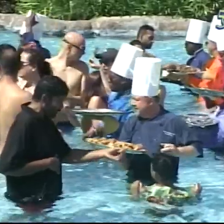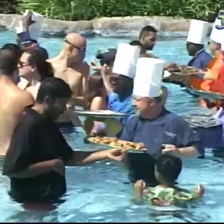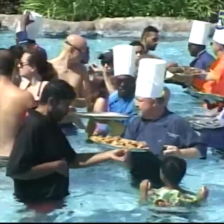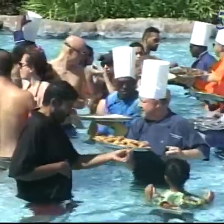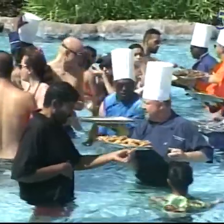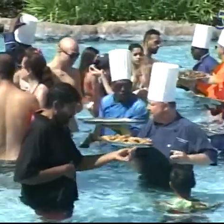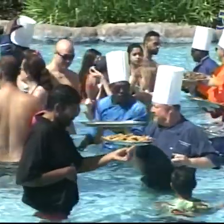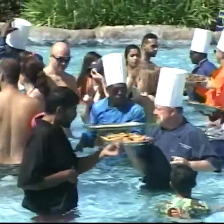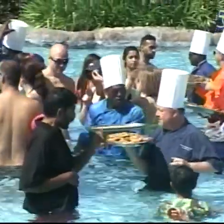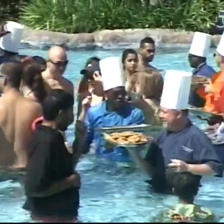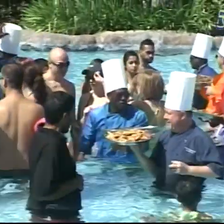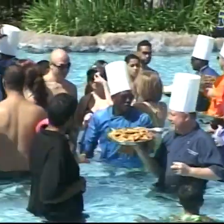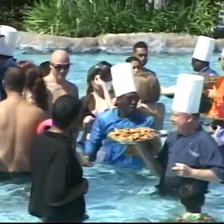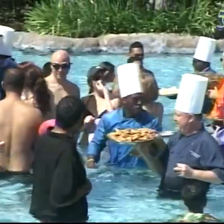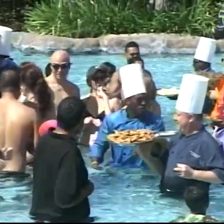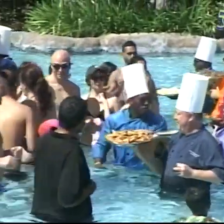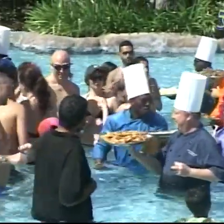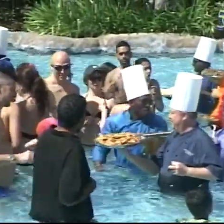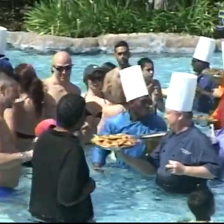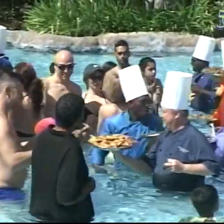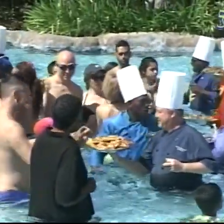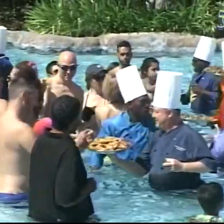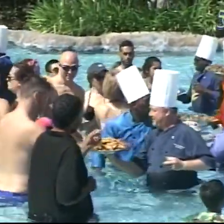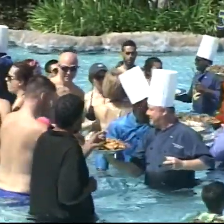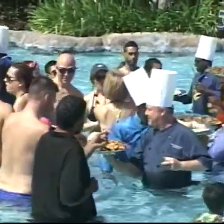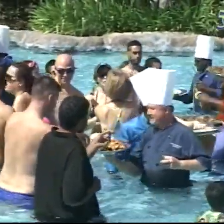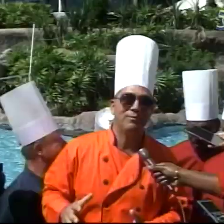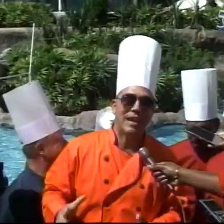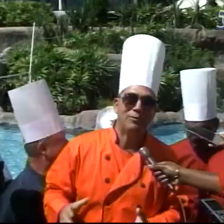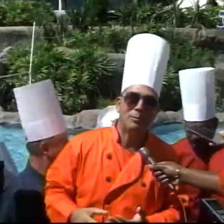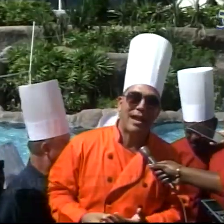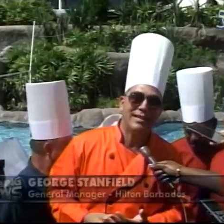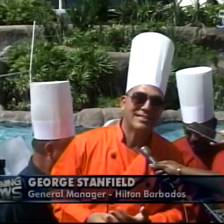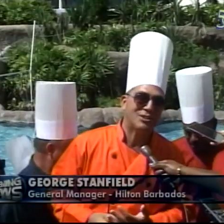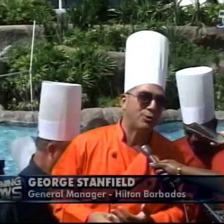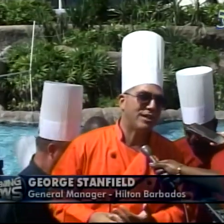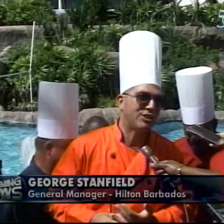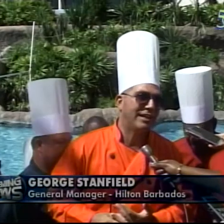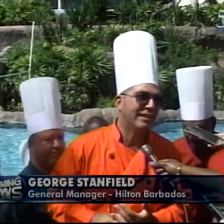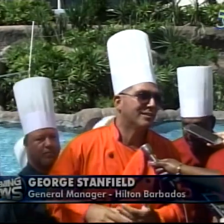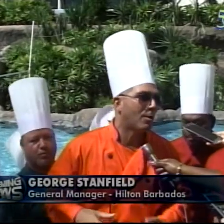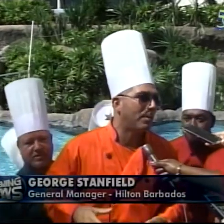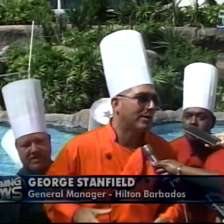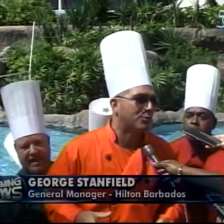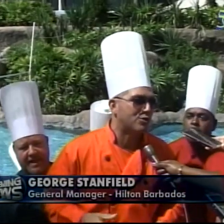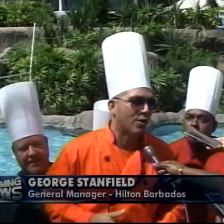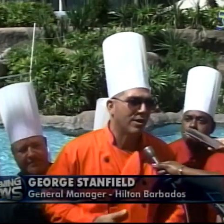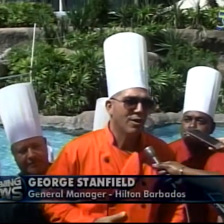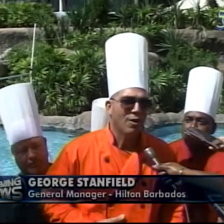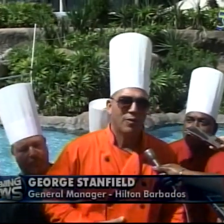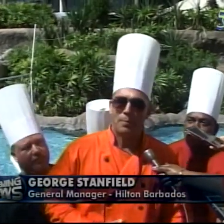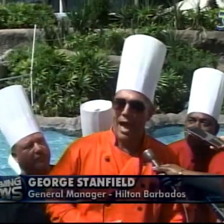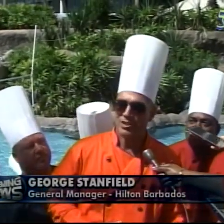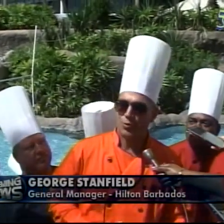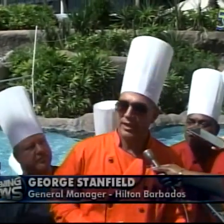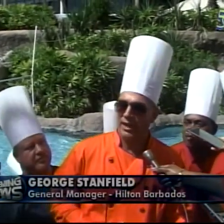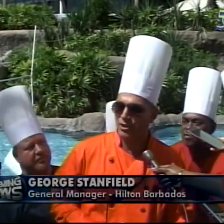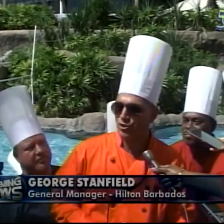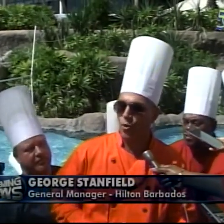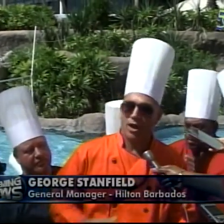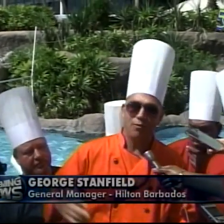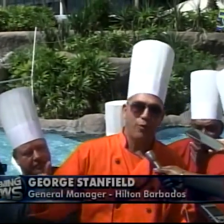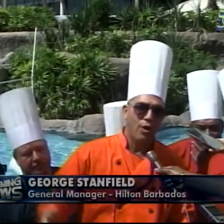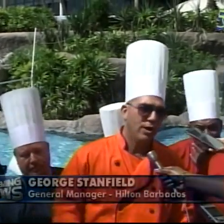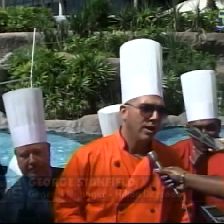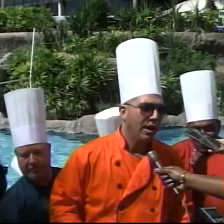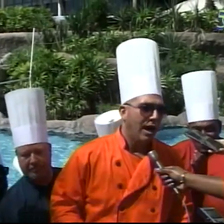event is now in its third year. We got all our department heads here, and we've definitely made this a tradition at the Hilton Barbados Resort for for the past 3 years,